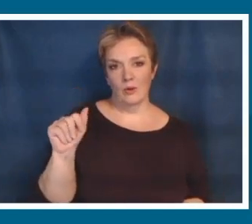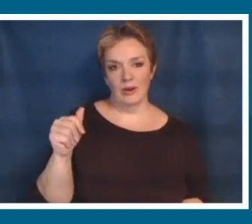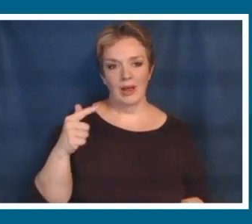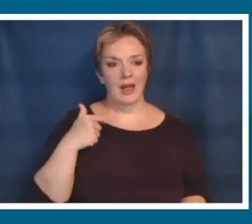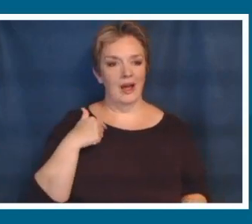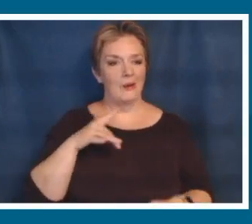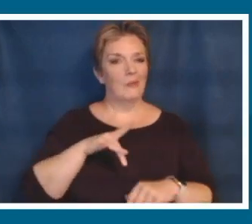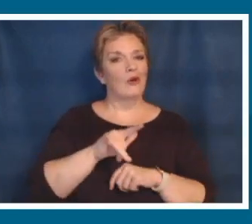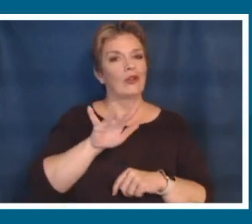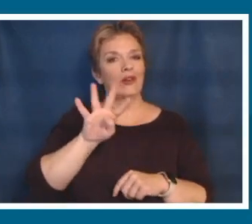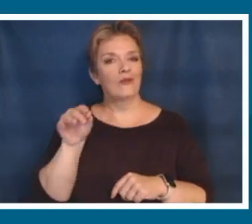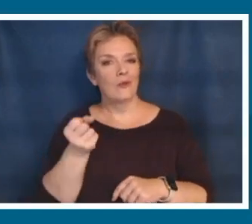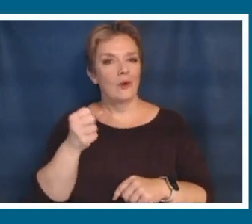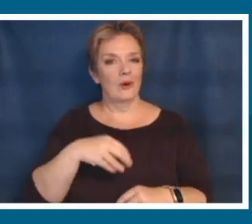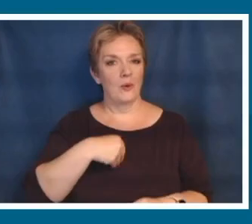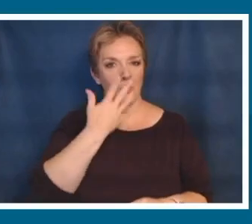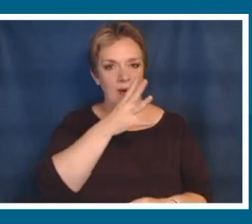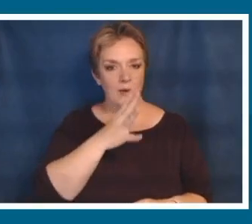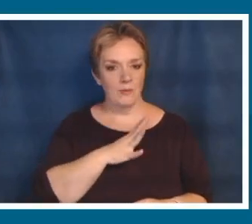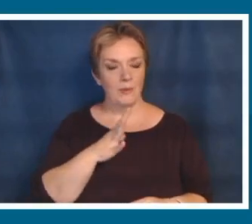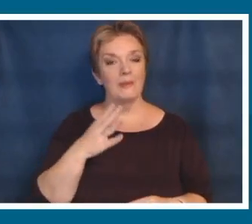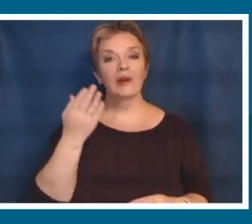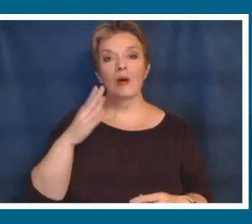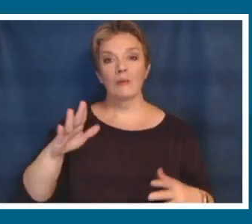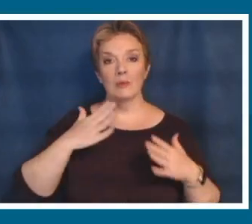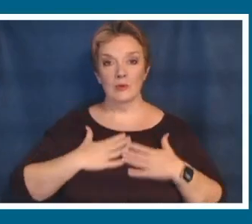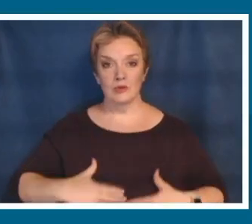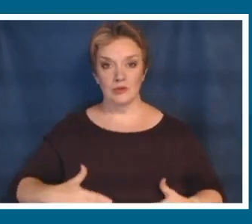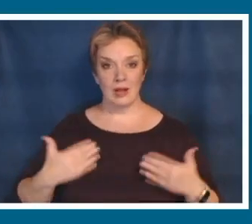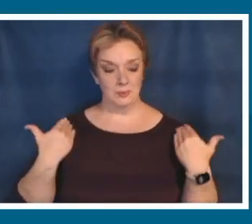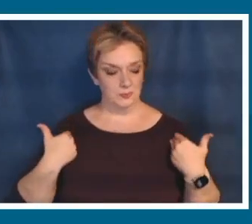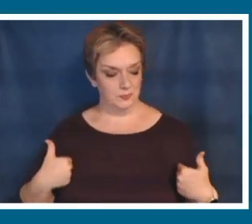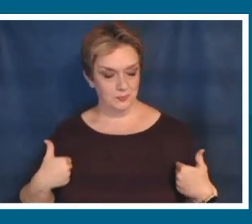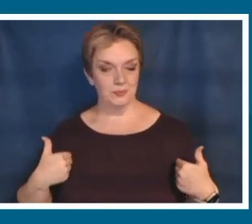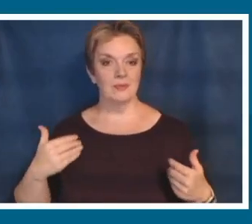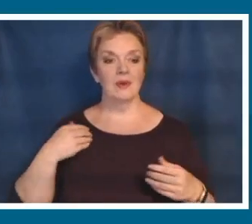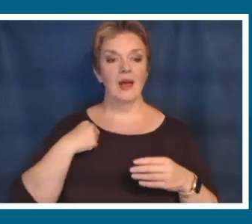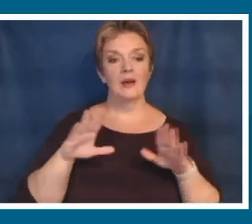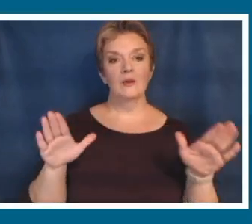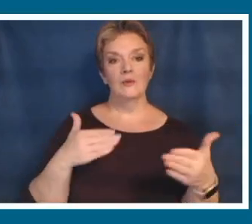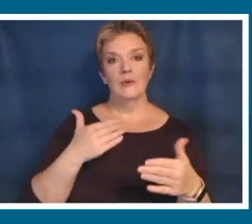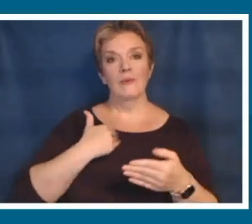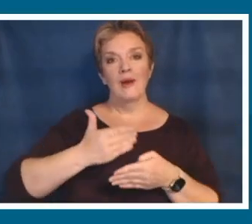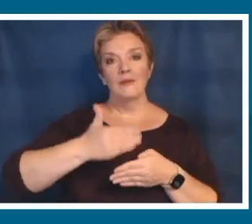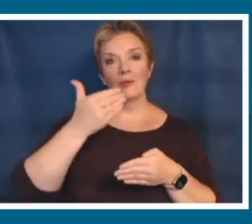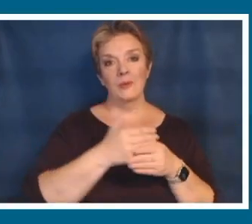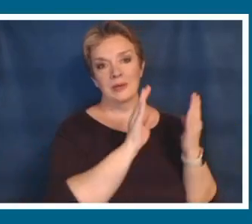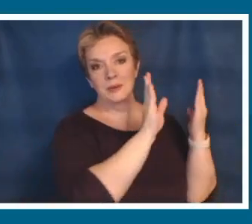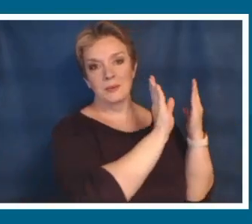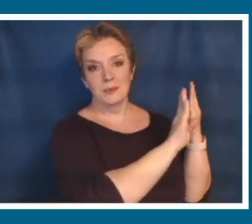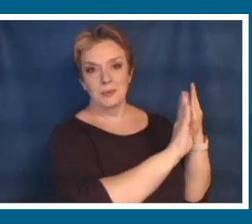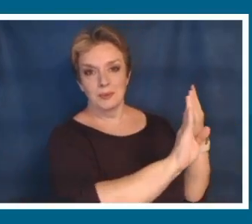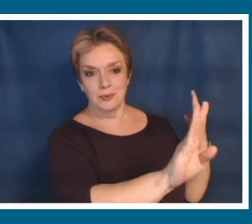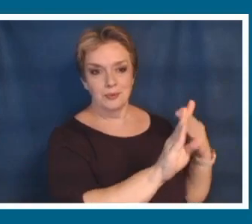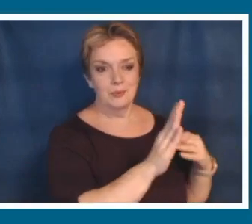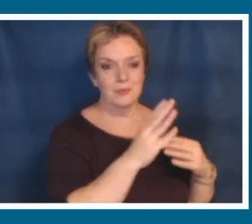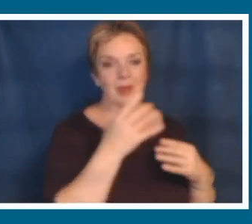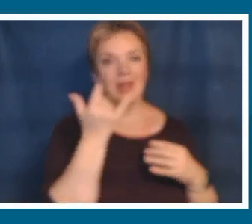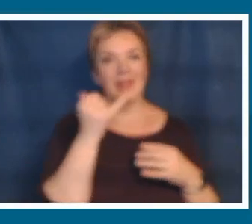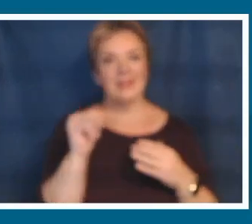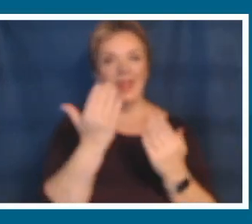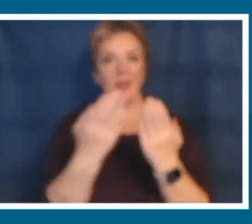woman wearing a sleeveless blue dress. And I'm in my room with a bank of windows along one wall and yellow walls behind